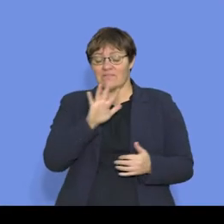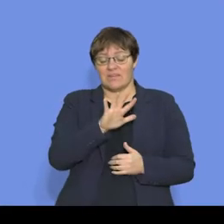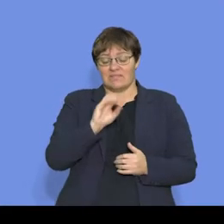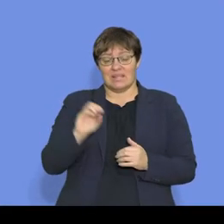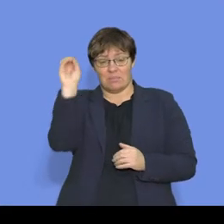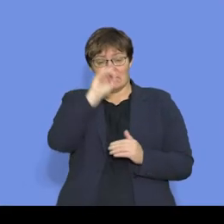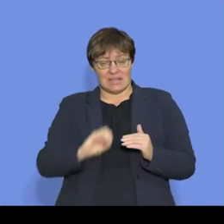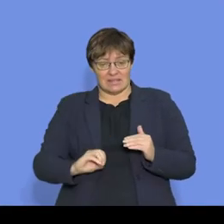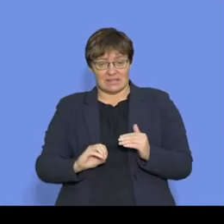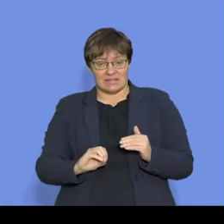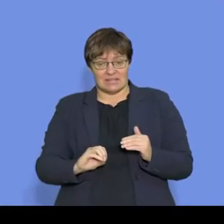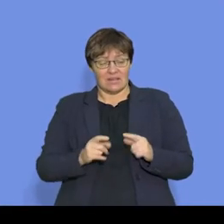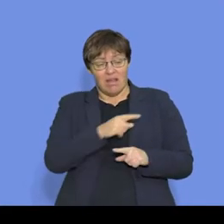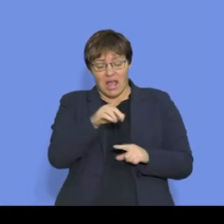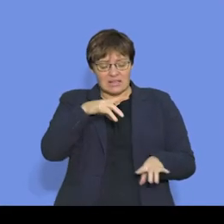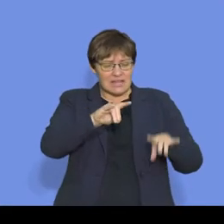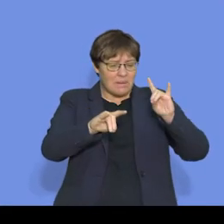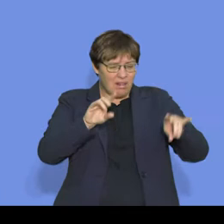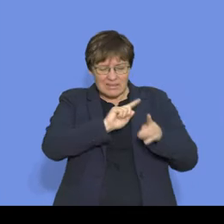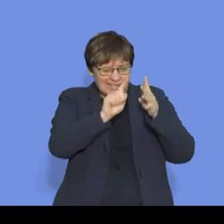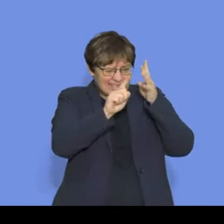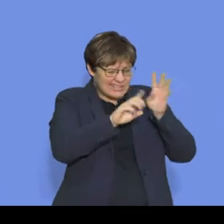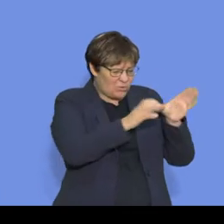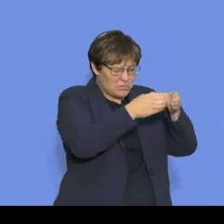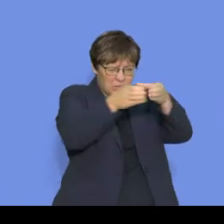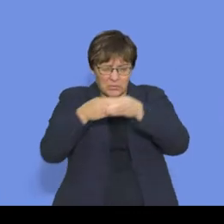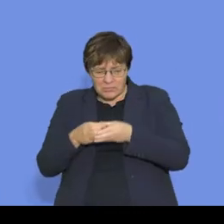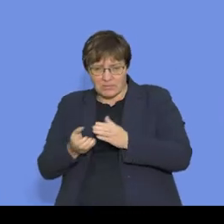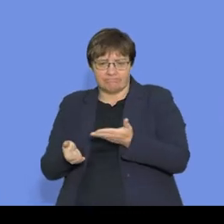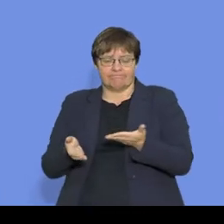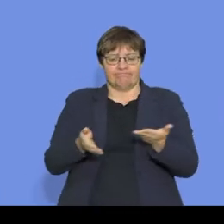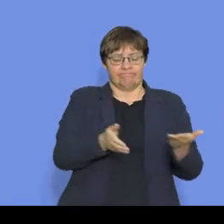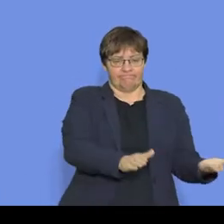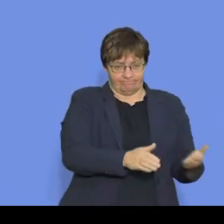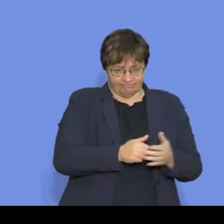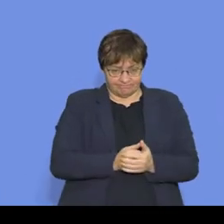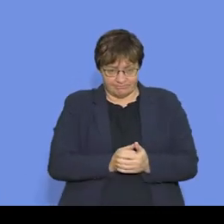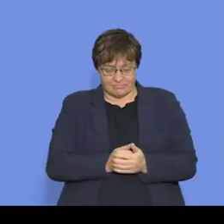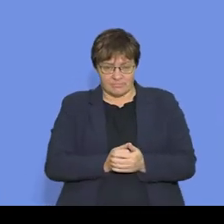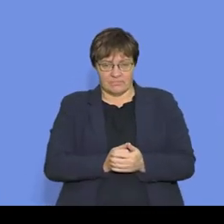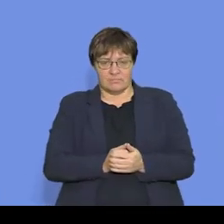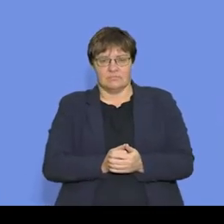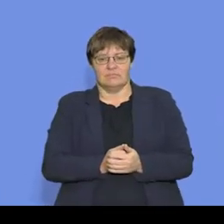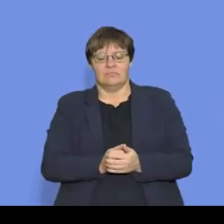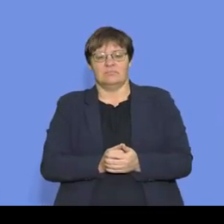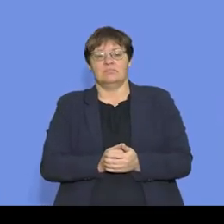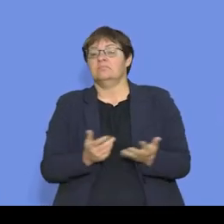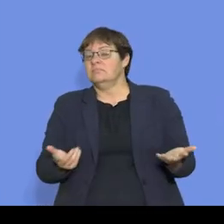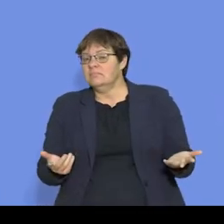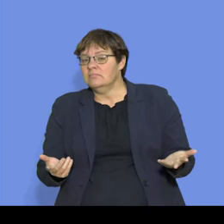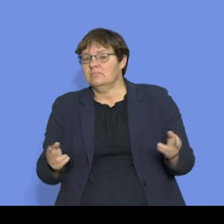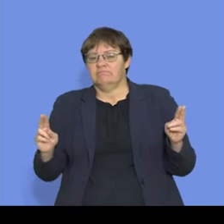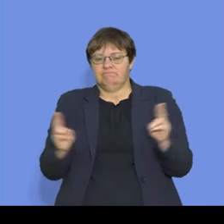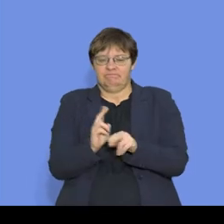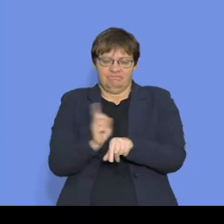than 50% of all known species die out or become extinct in a